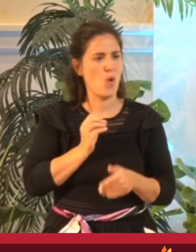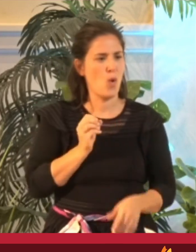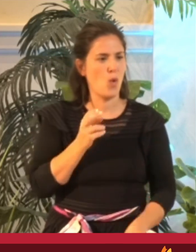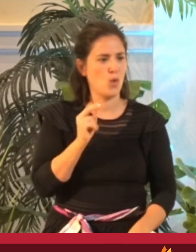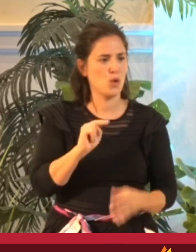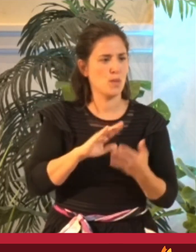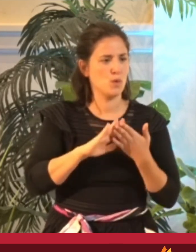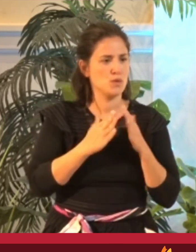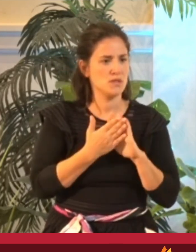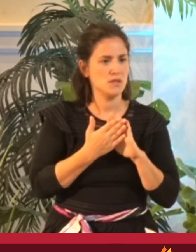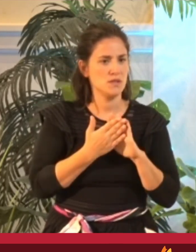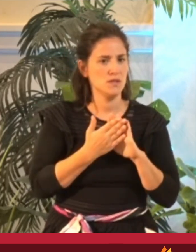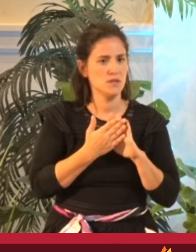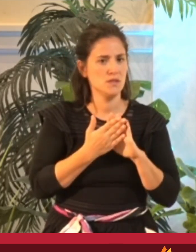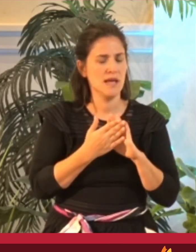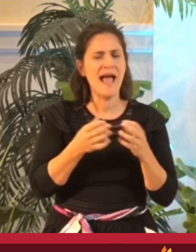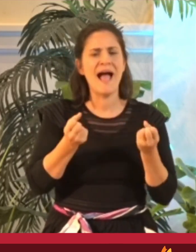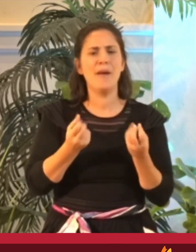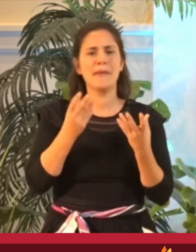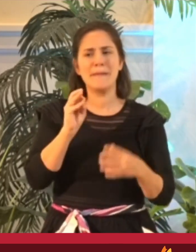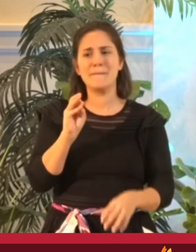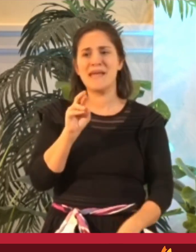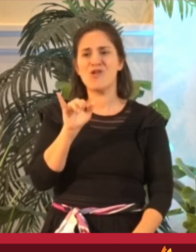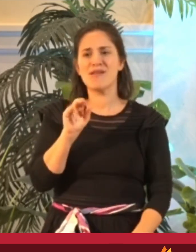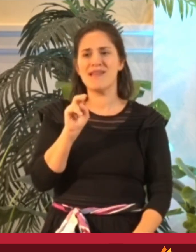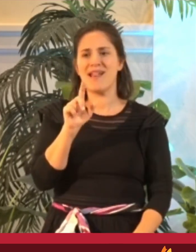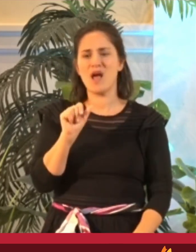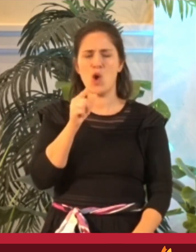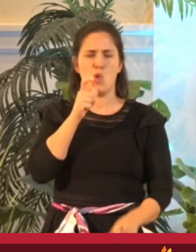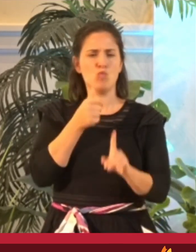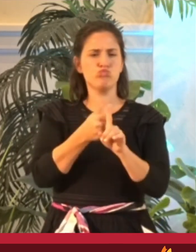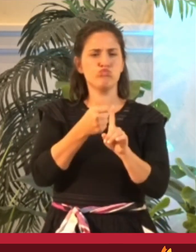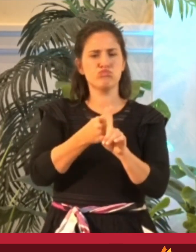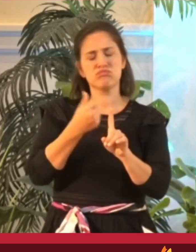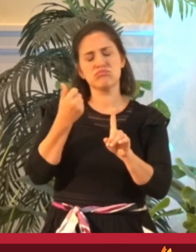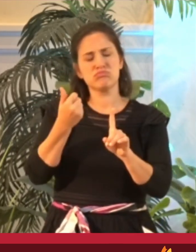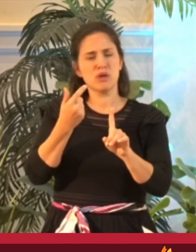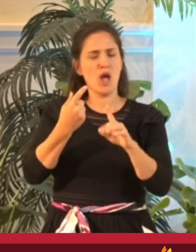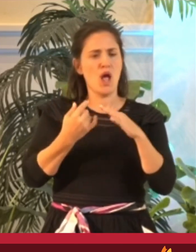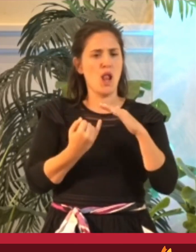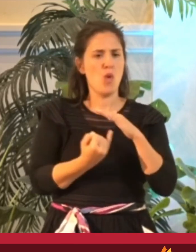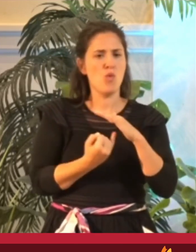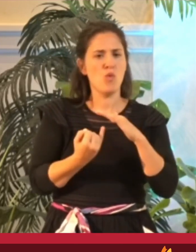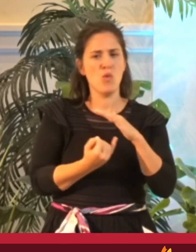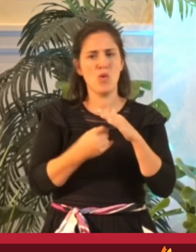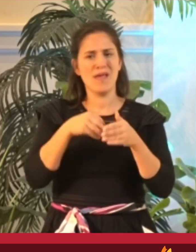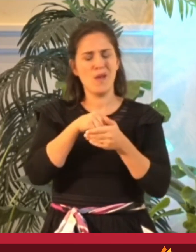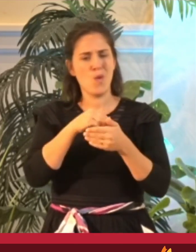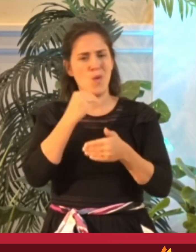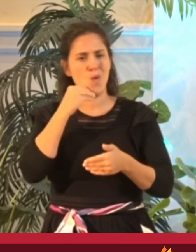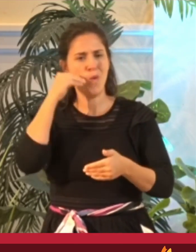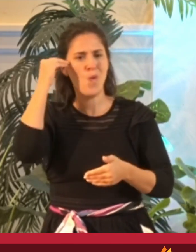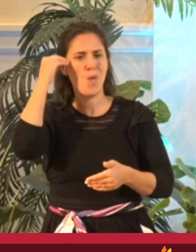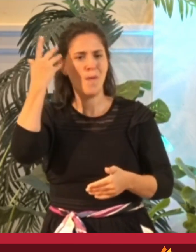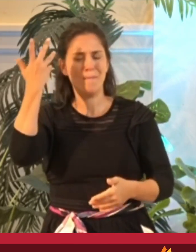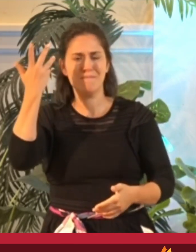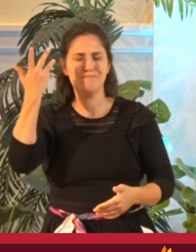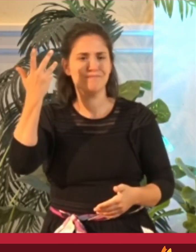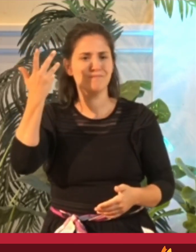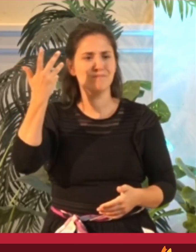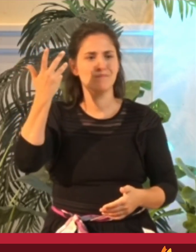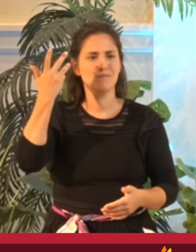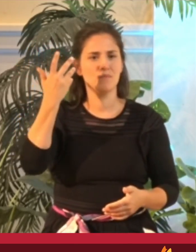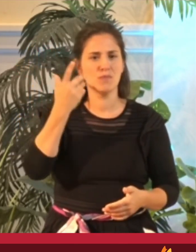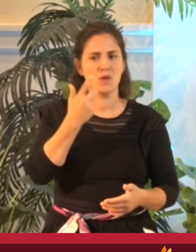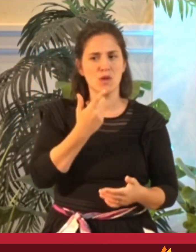whose struggles go unnoticed because we are perhaps too overwhelmed or too busy to notice. Or